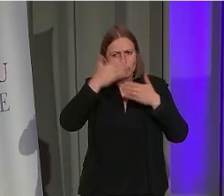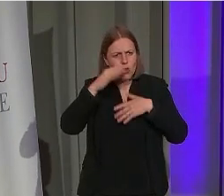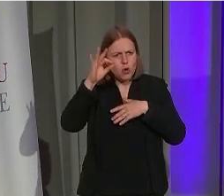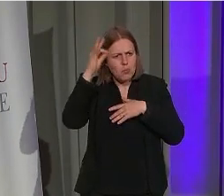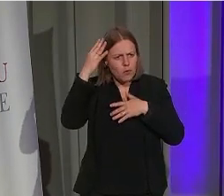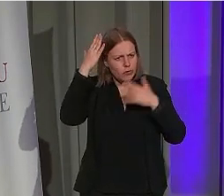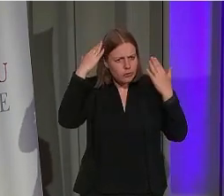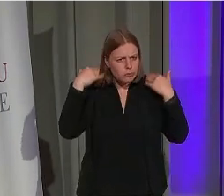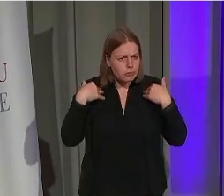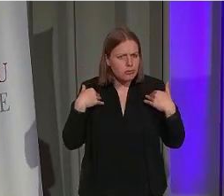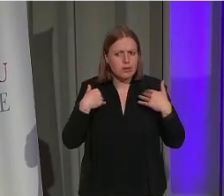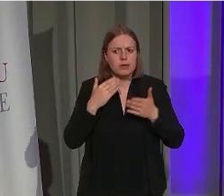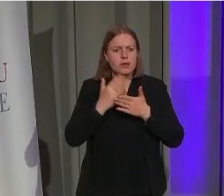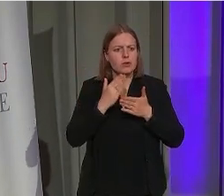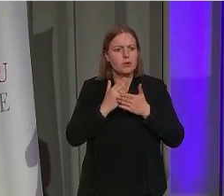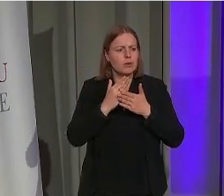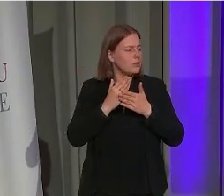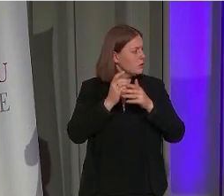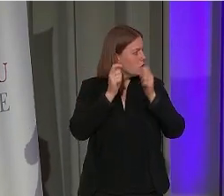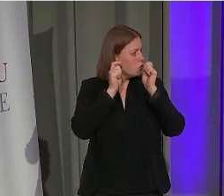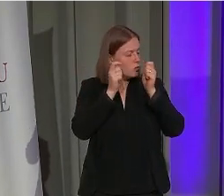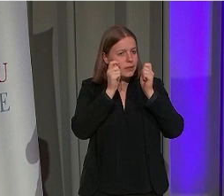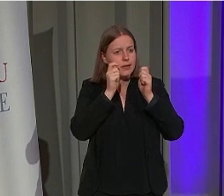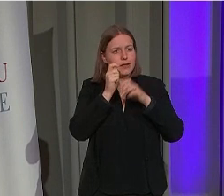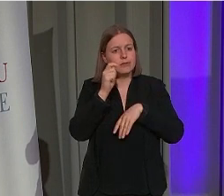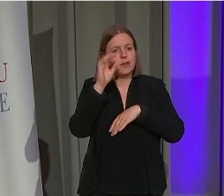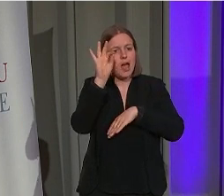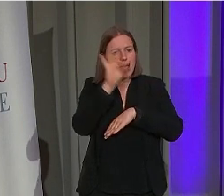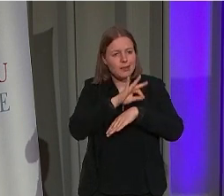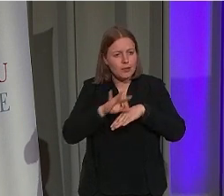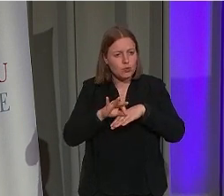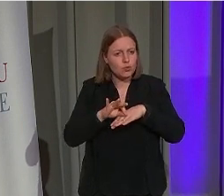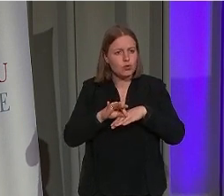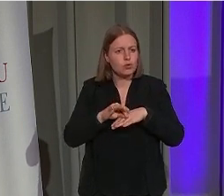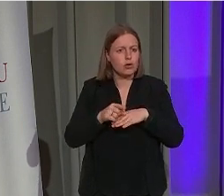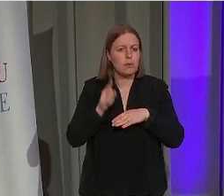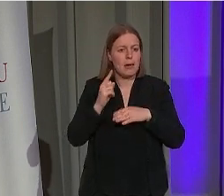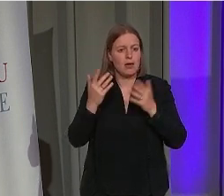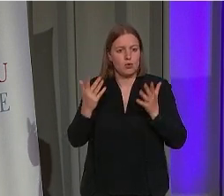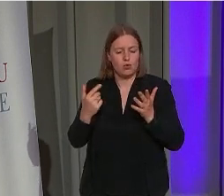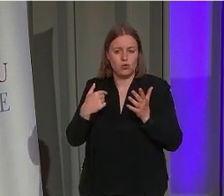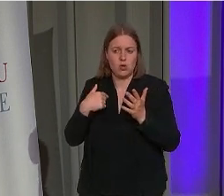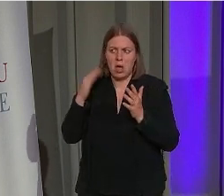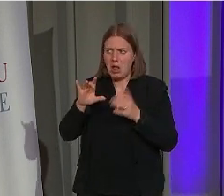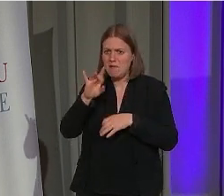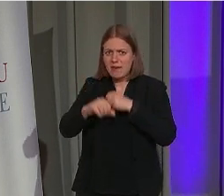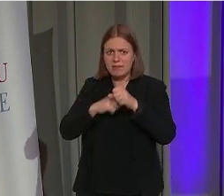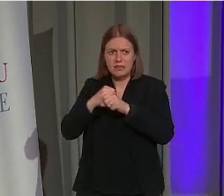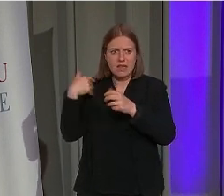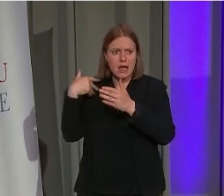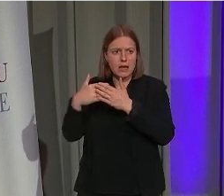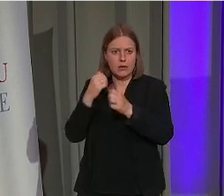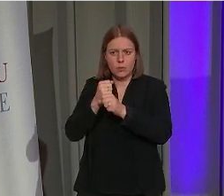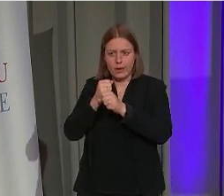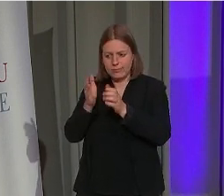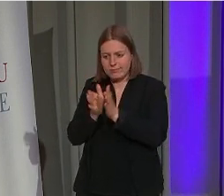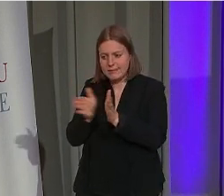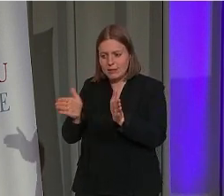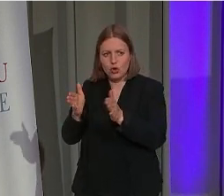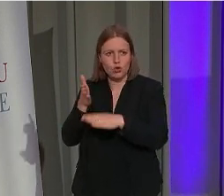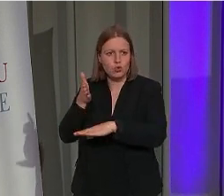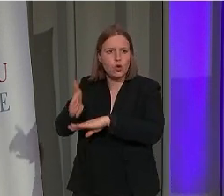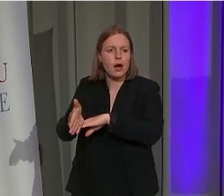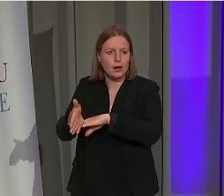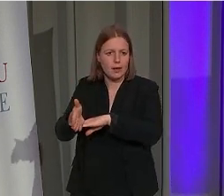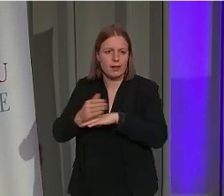dark blonde hair. I studied architecture, but I have been working for 15 years now in